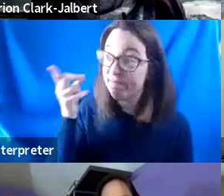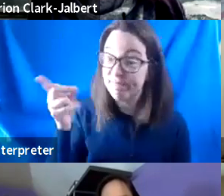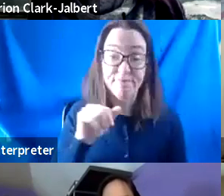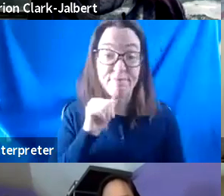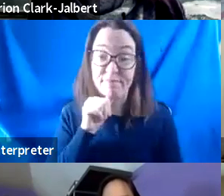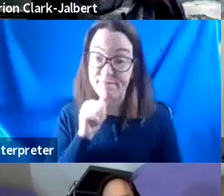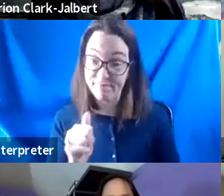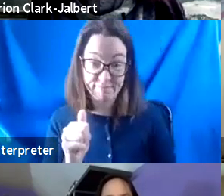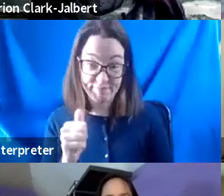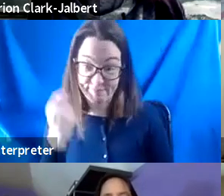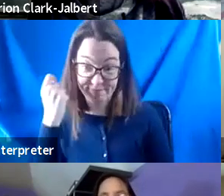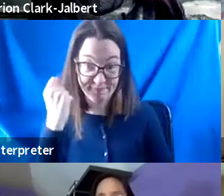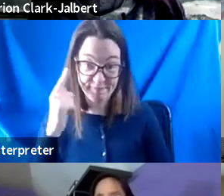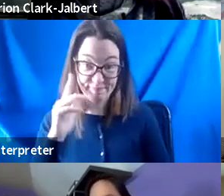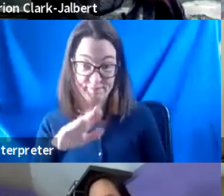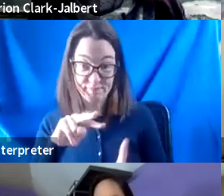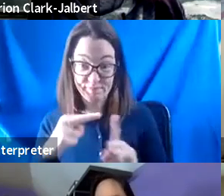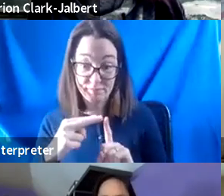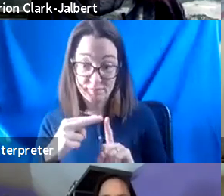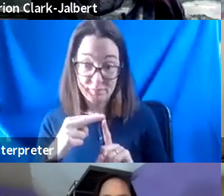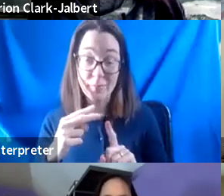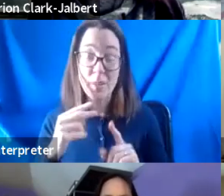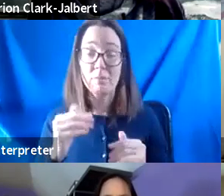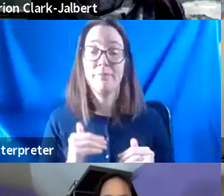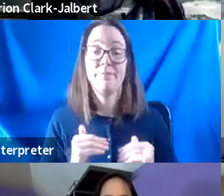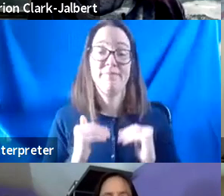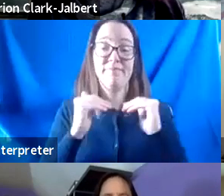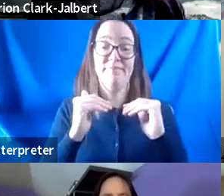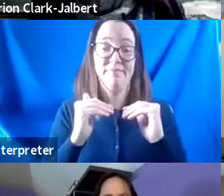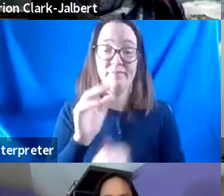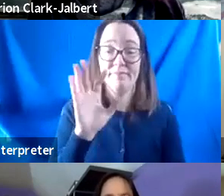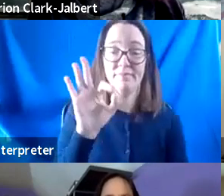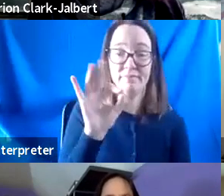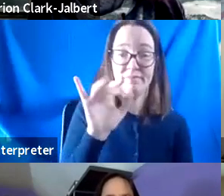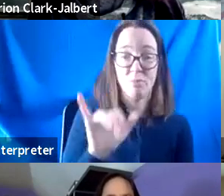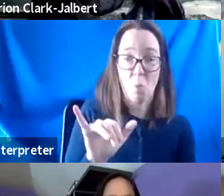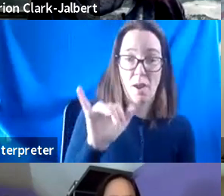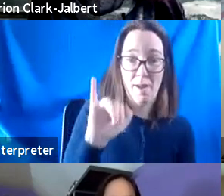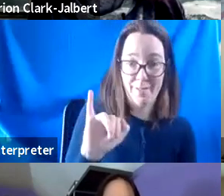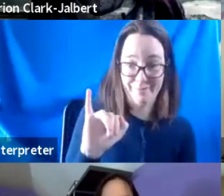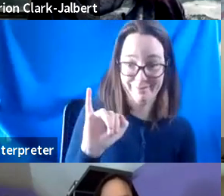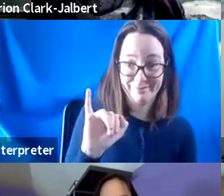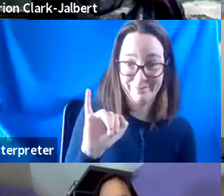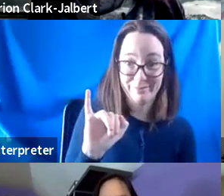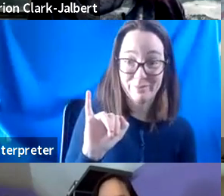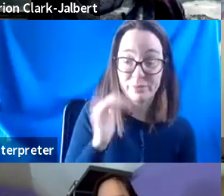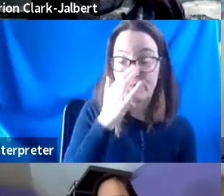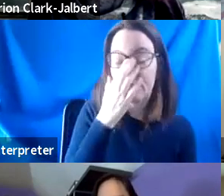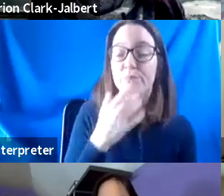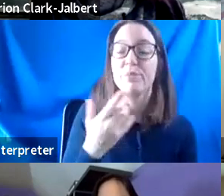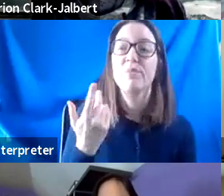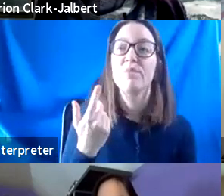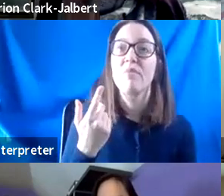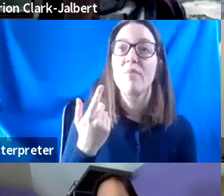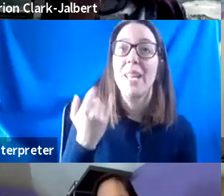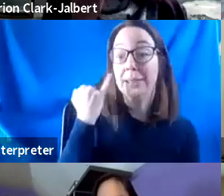is sort of similar, which is an FYI, sharing a fact. So if I had some data, I could say, which I didn't